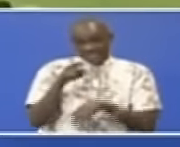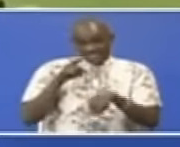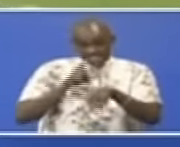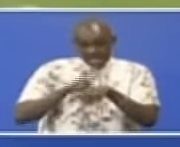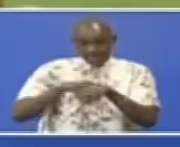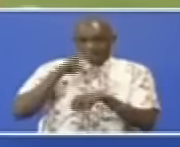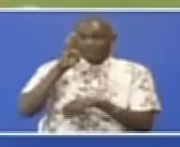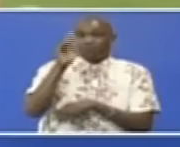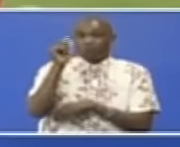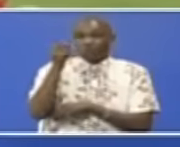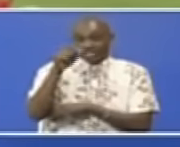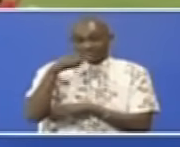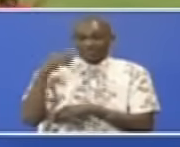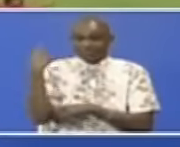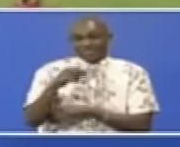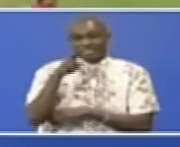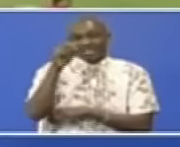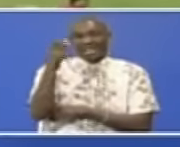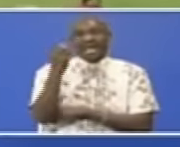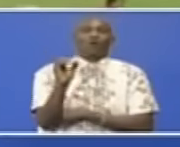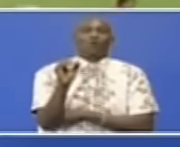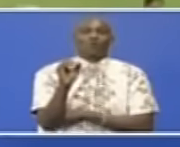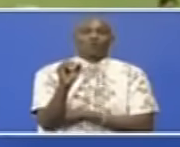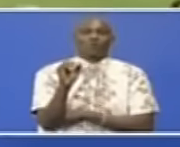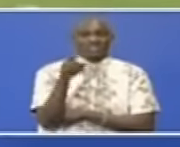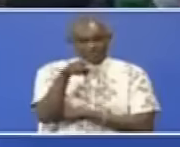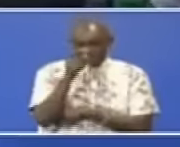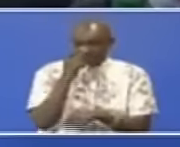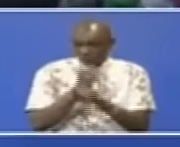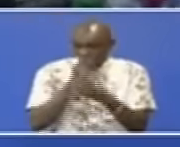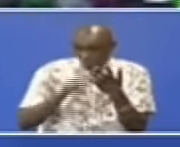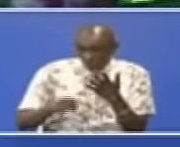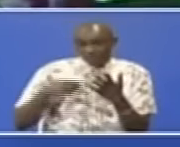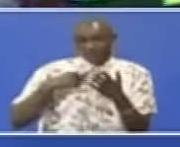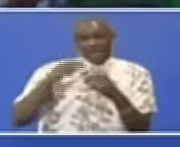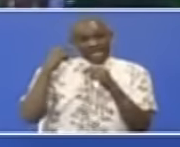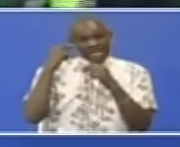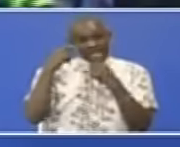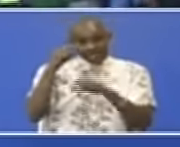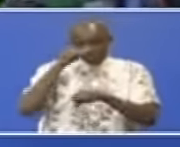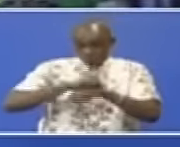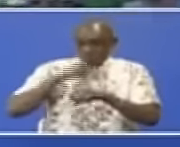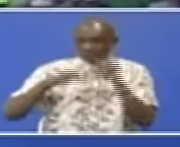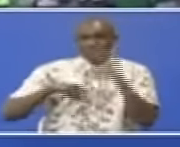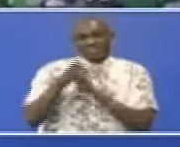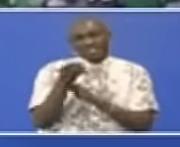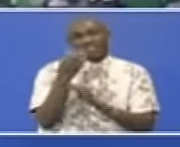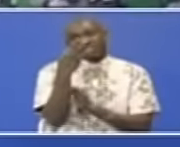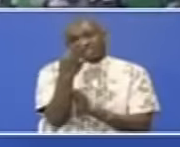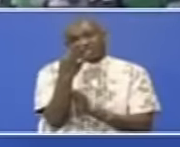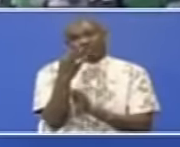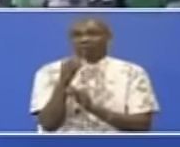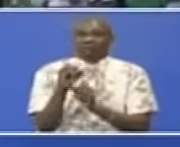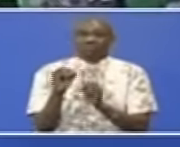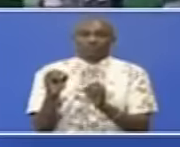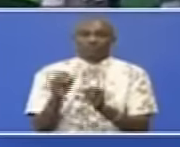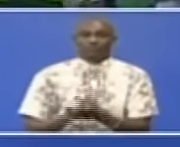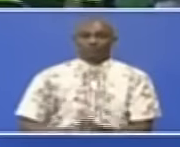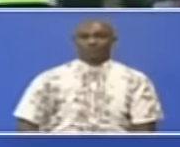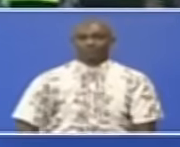Bunge outsmarted Ngao, while in the ladies volleyball, Komandanse High School thrashed Bunge by 3-0.